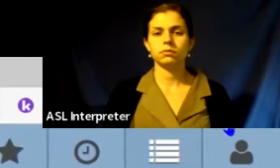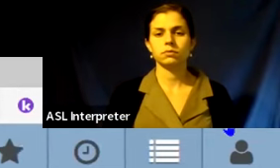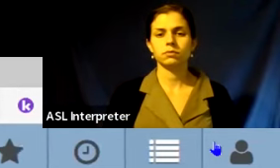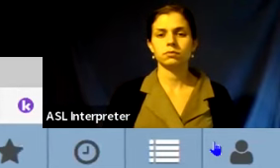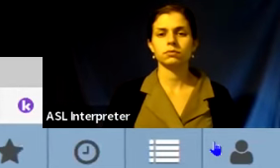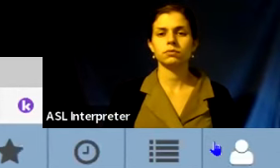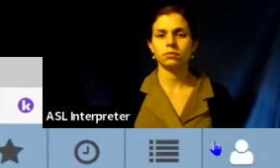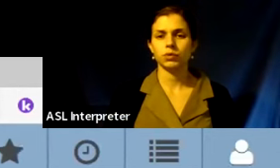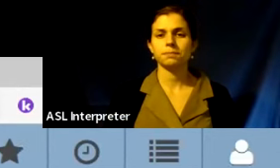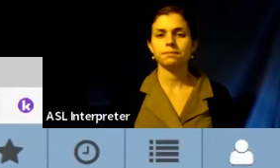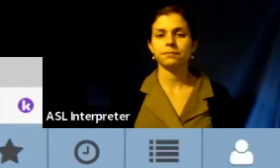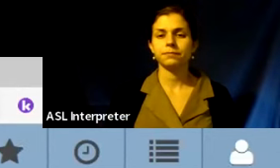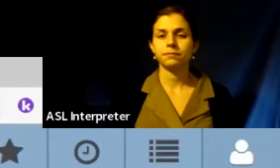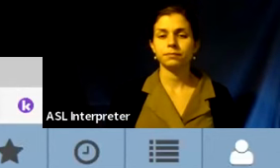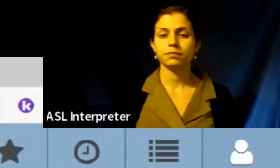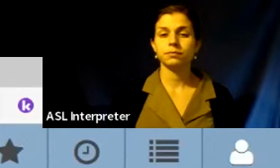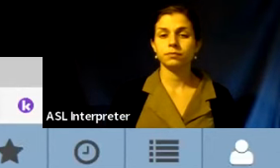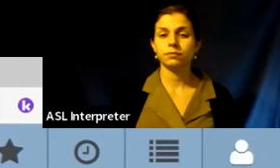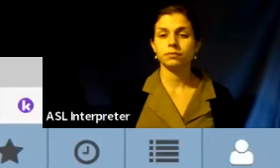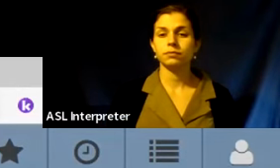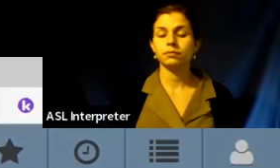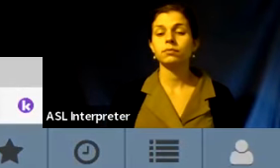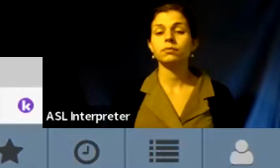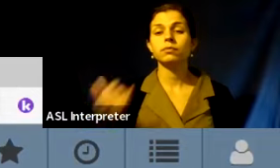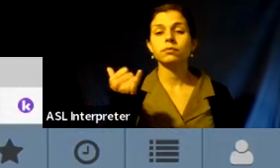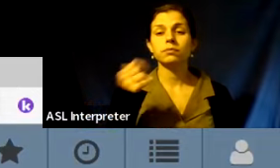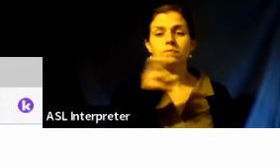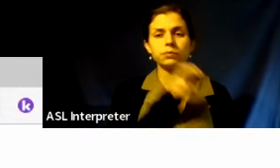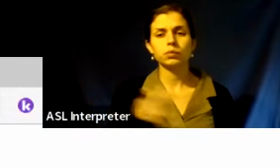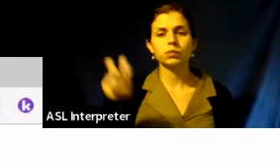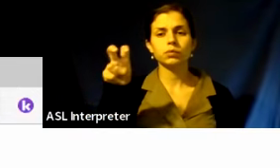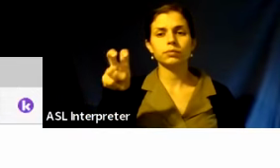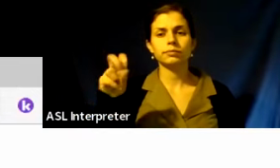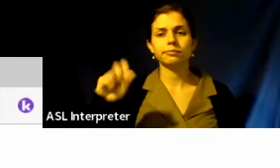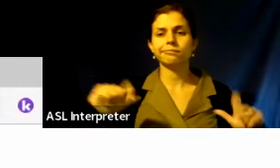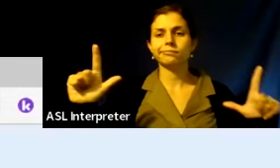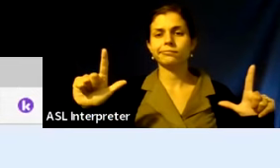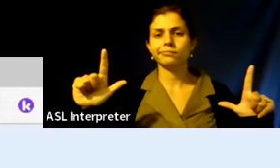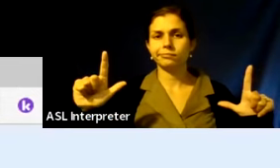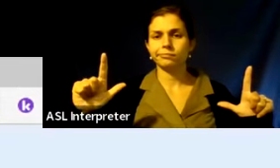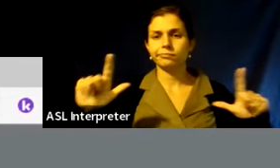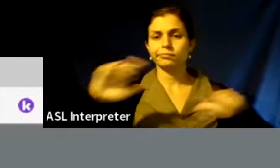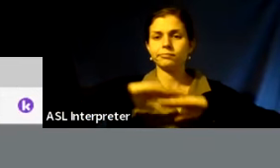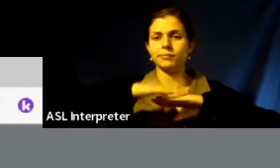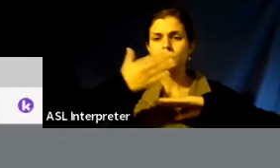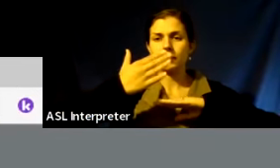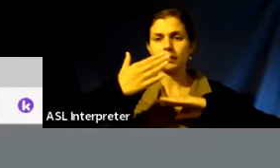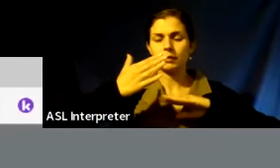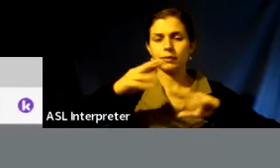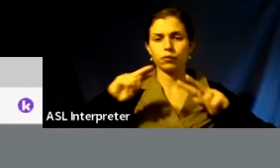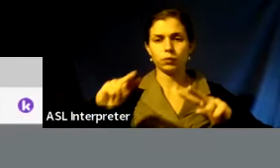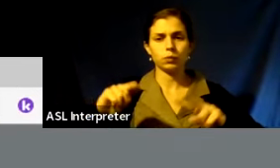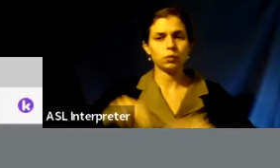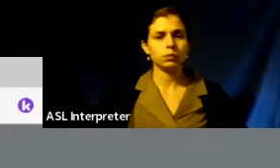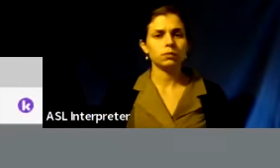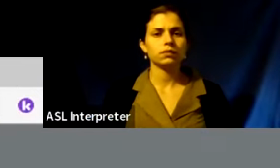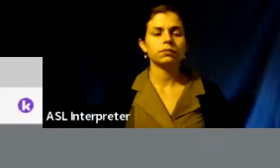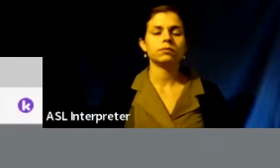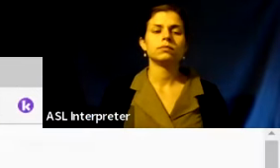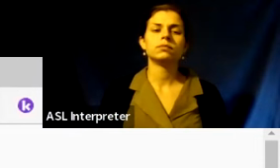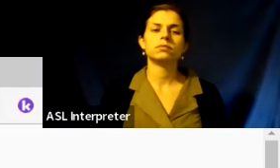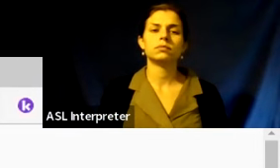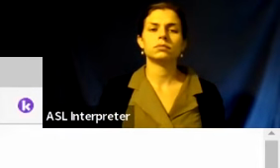All right, now I'm going to switch over to the desktop view and show you just a couple of features that are available from this